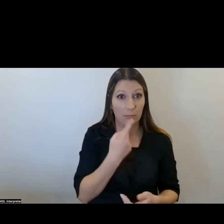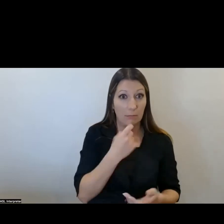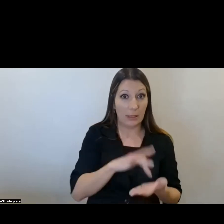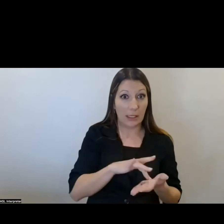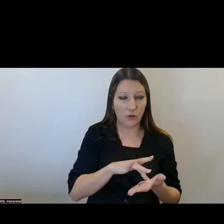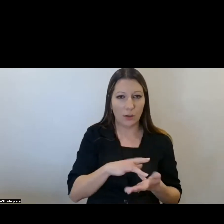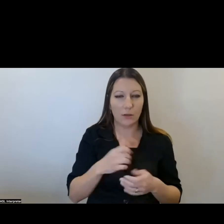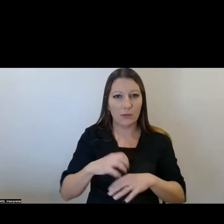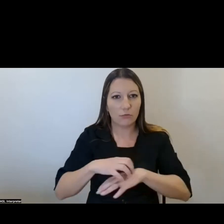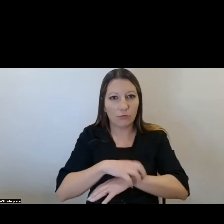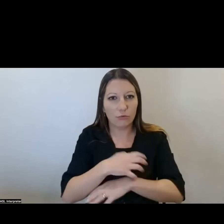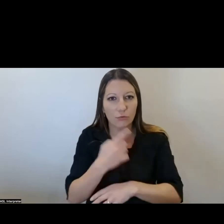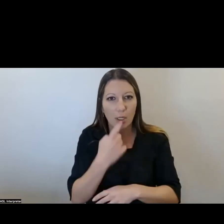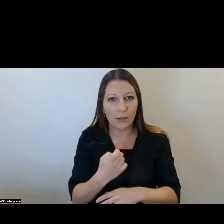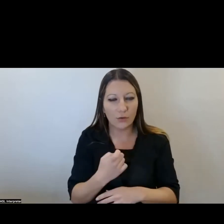Again, this